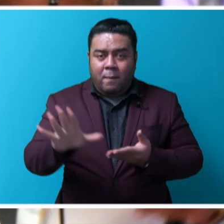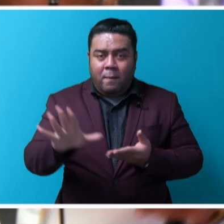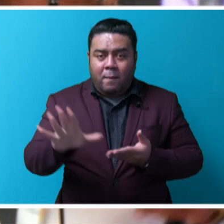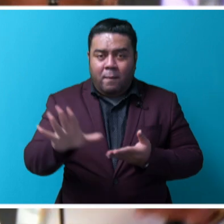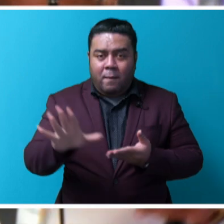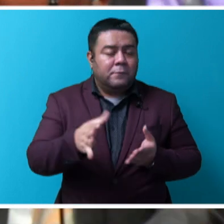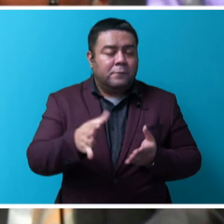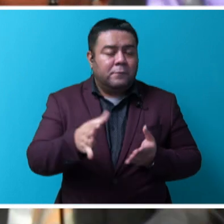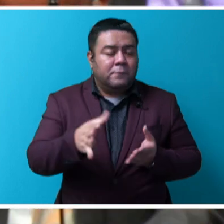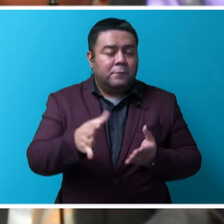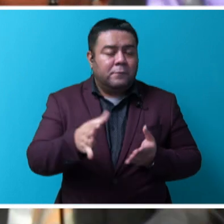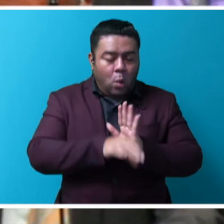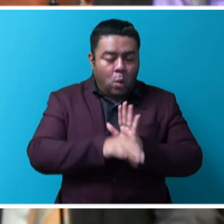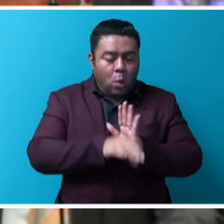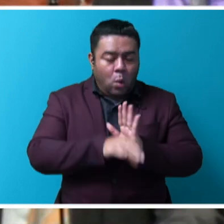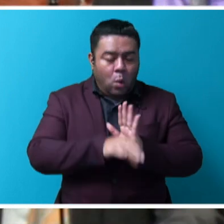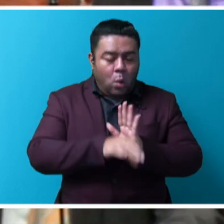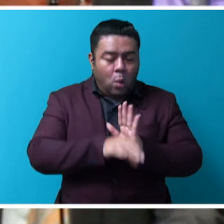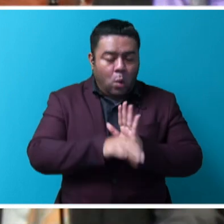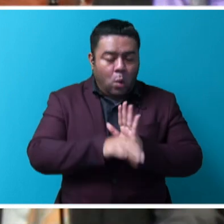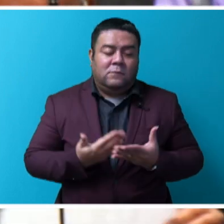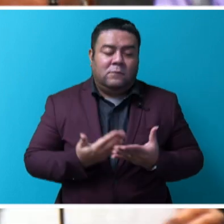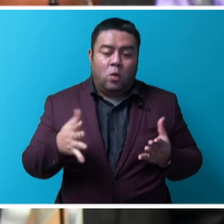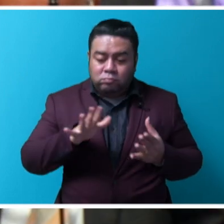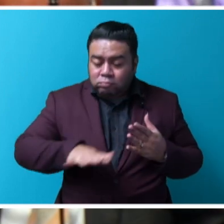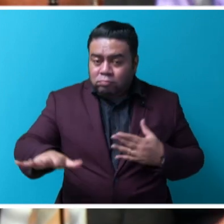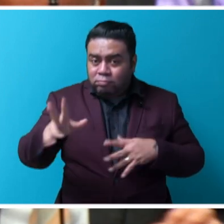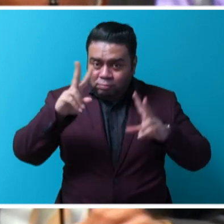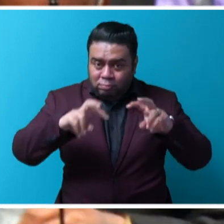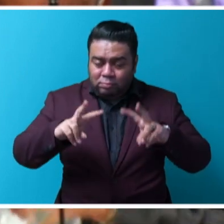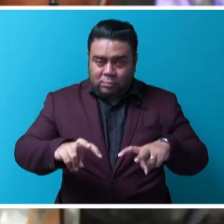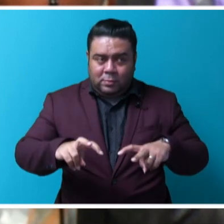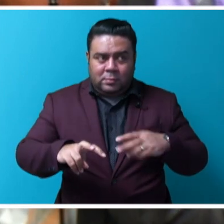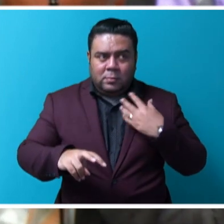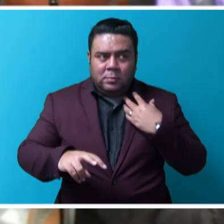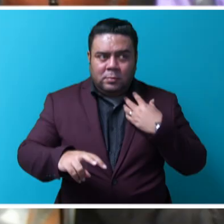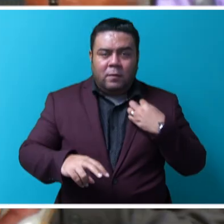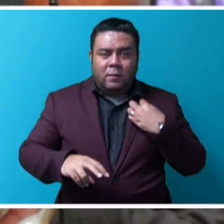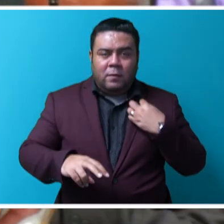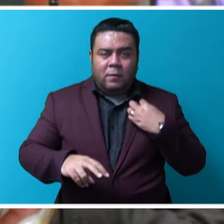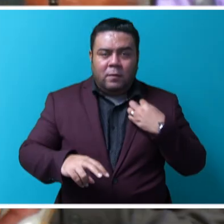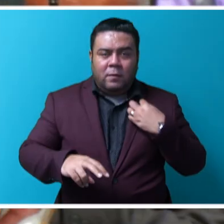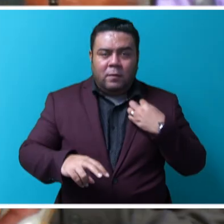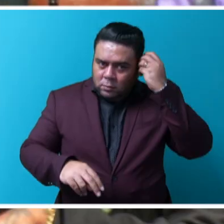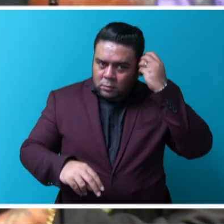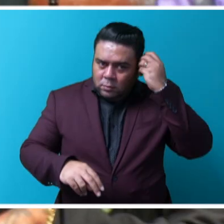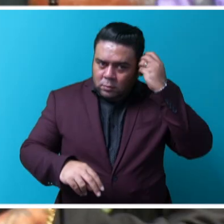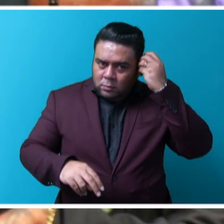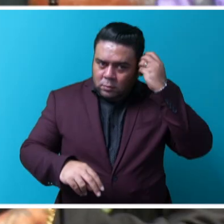spill like the recent incident in the Suva Harbour from the sunken Gandhar shipping vessel, or wastewater